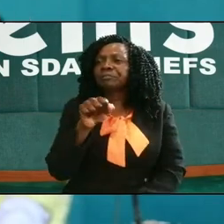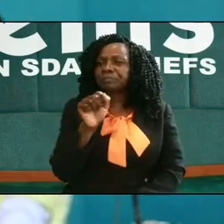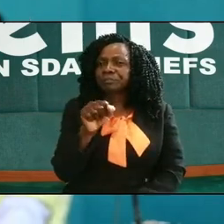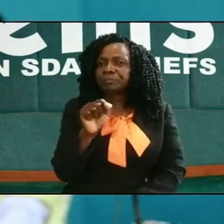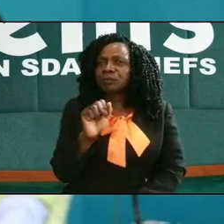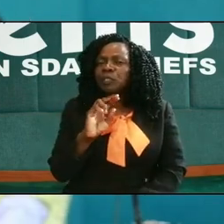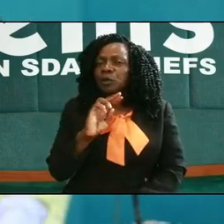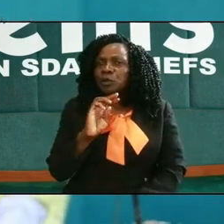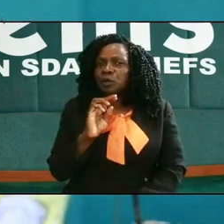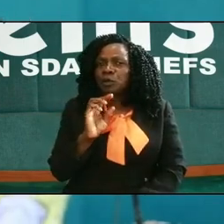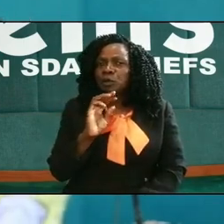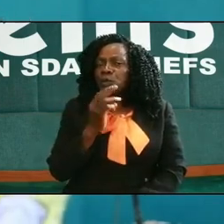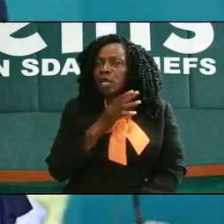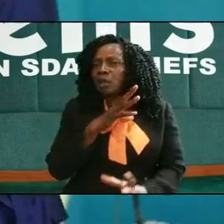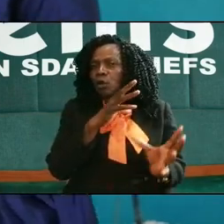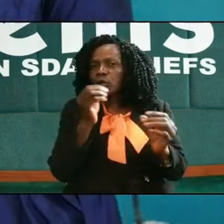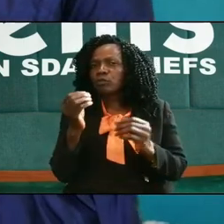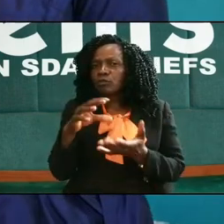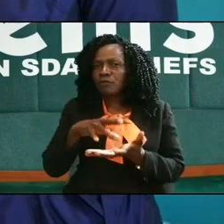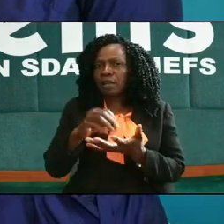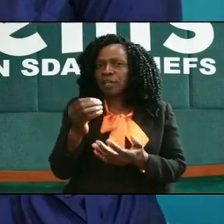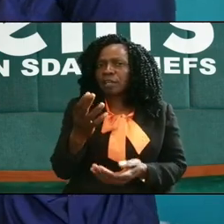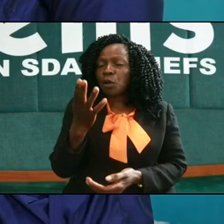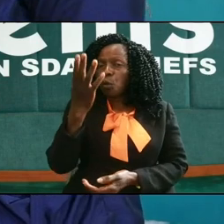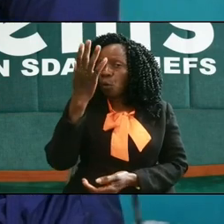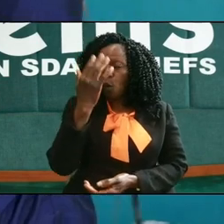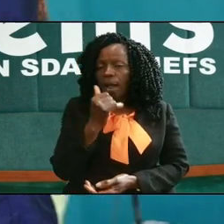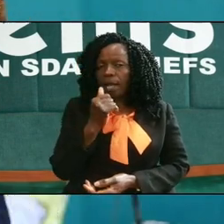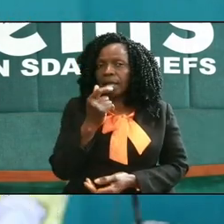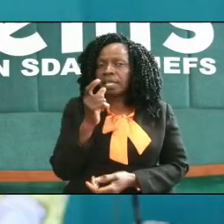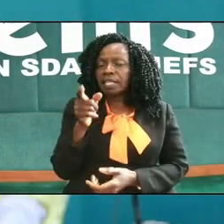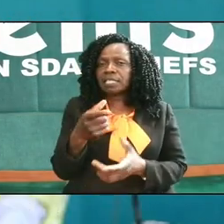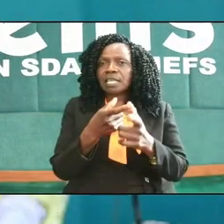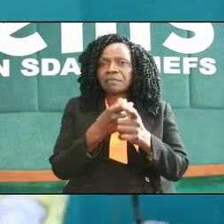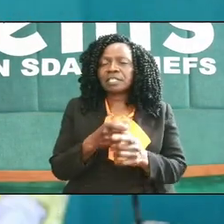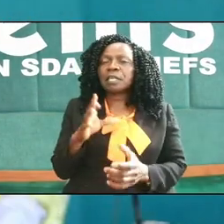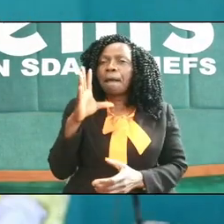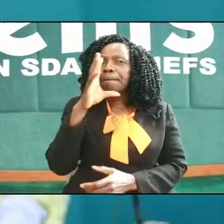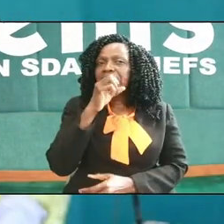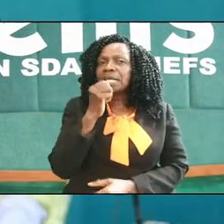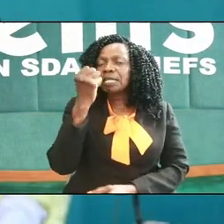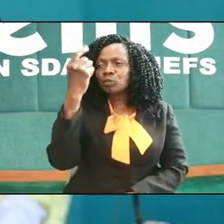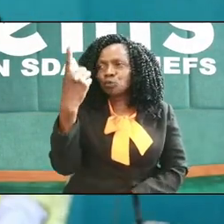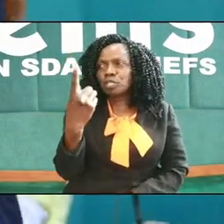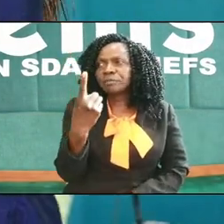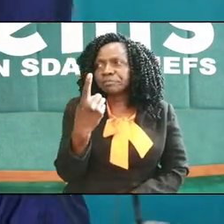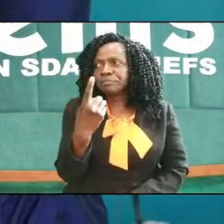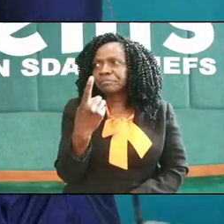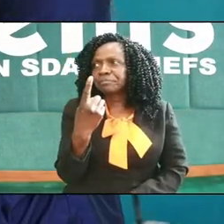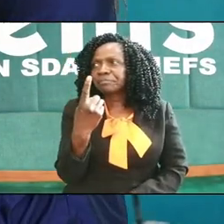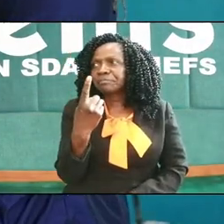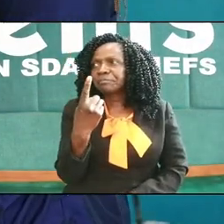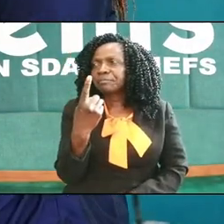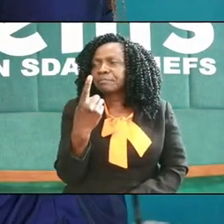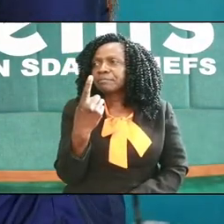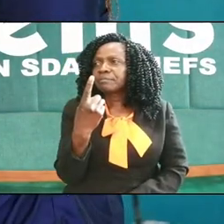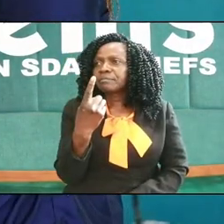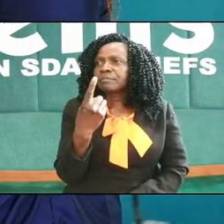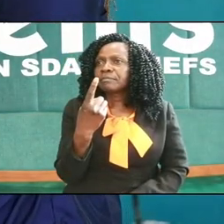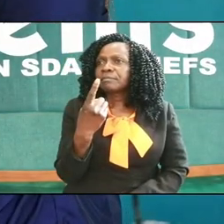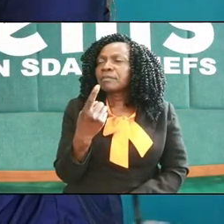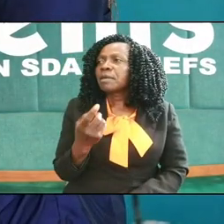going to find out shortly why it is the most misunderstood gift. But somebody, who is going to read for us our memory